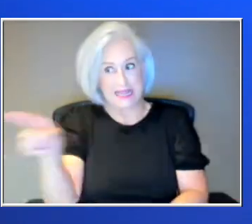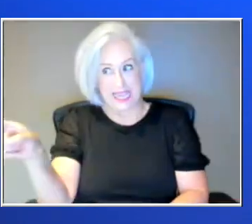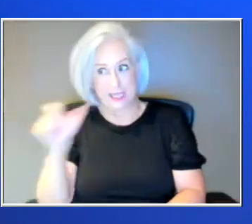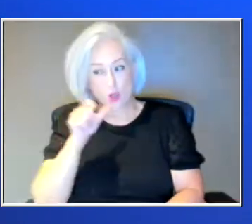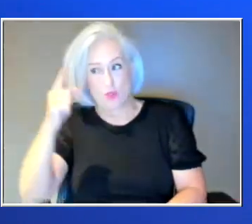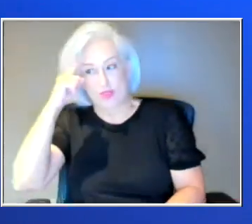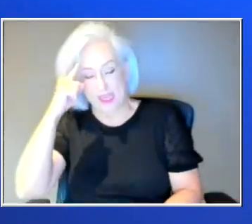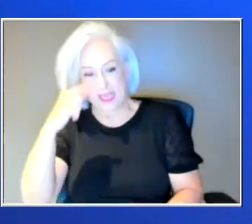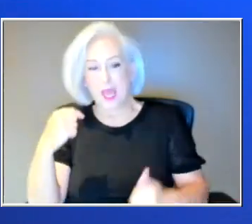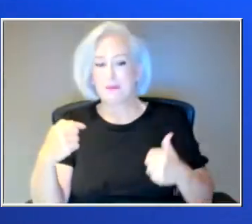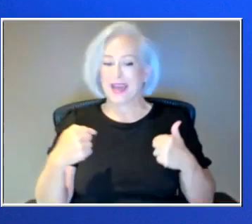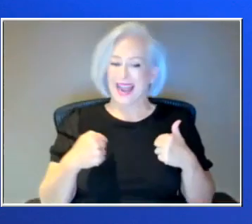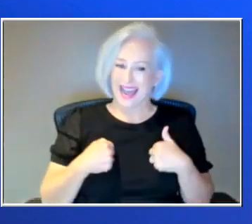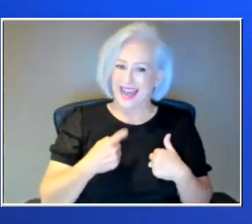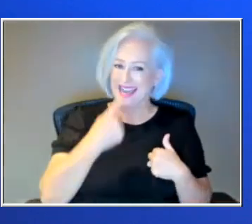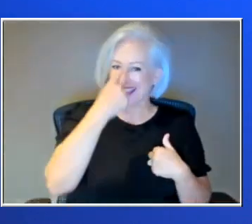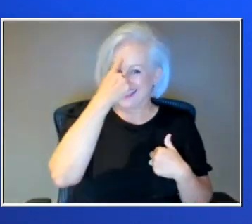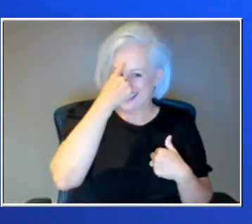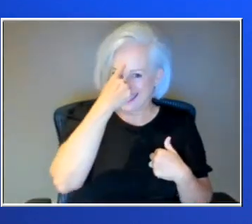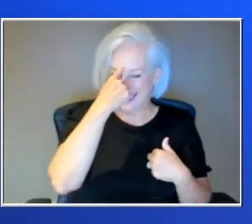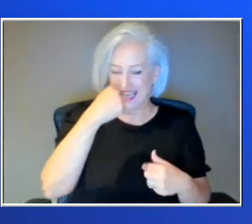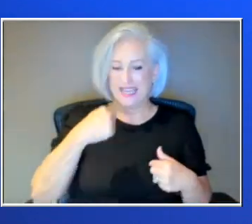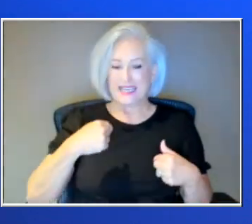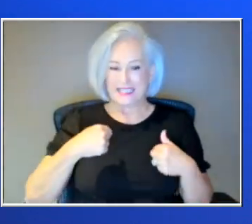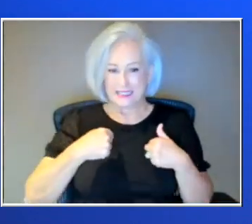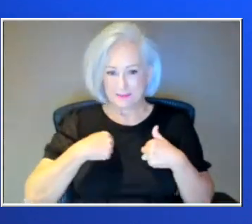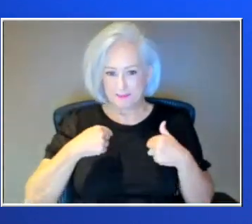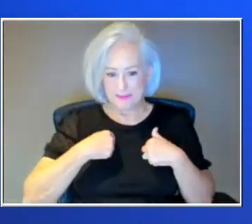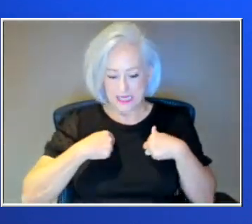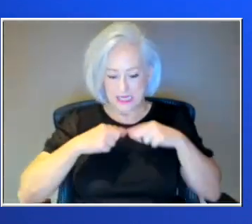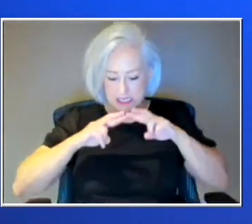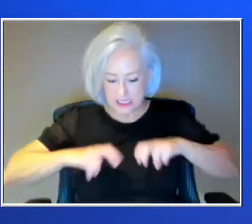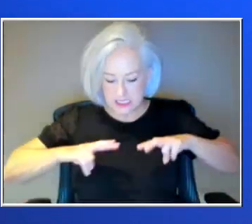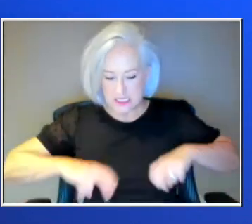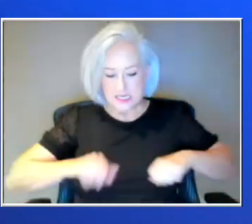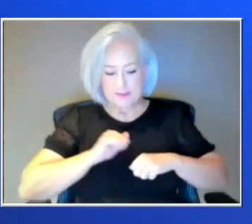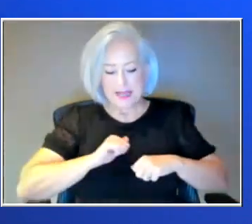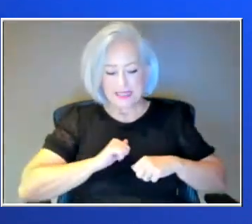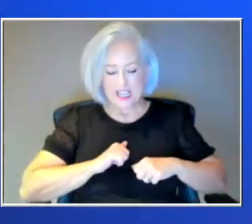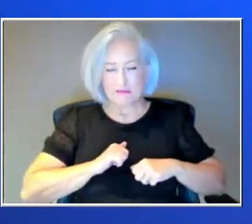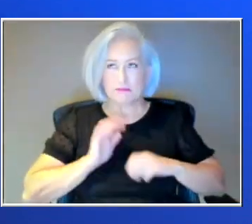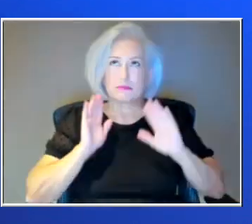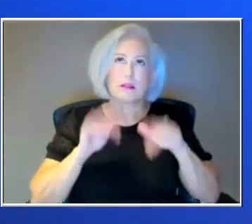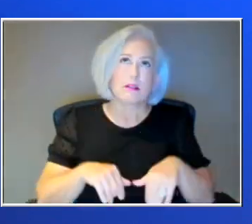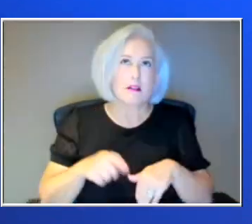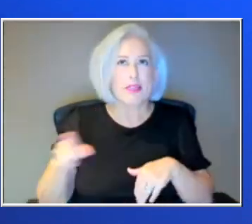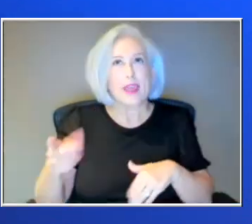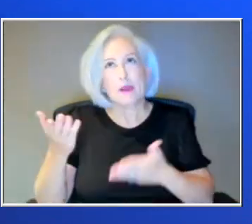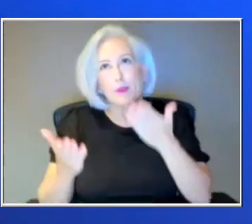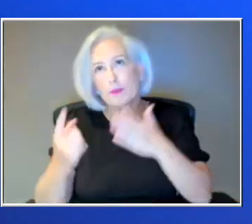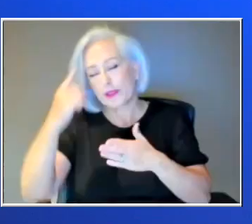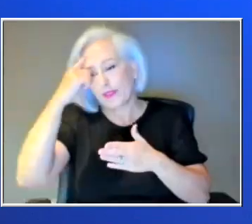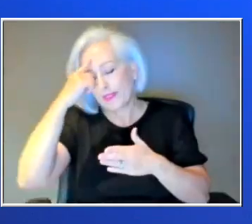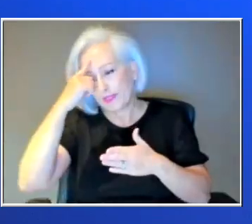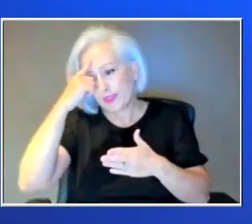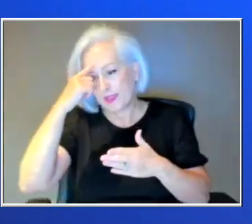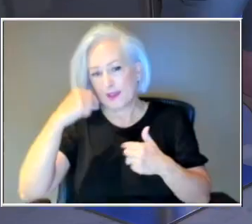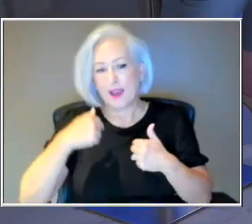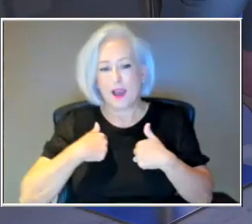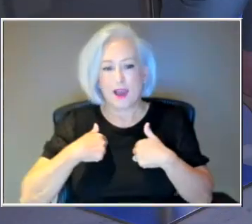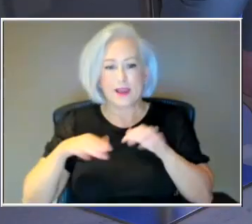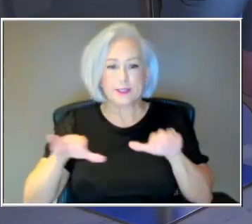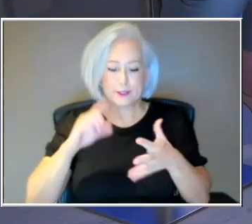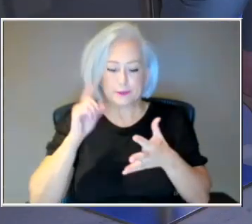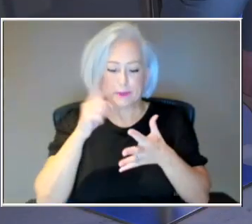It's always me that's like, oh gosh, they probably think this, or, Got to handle you with